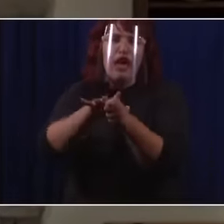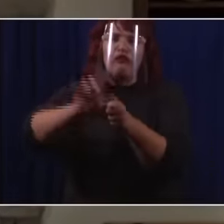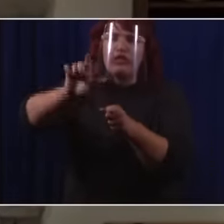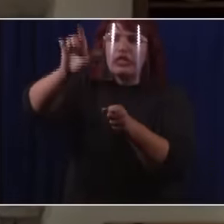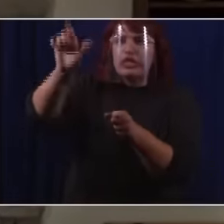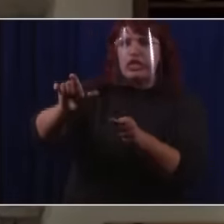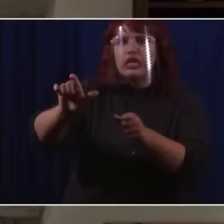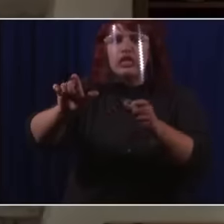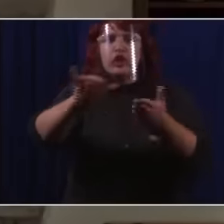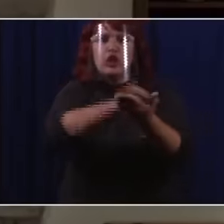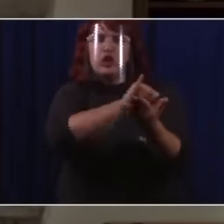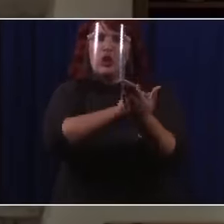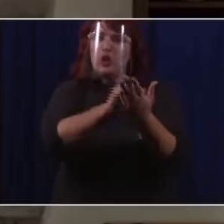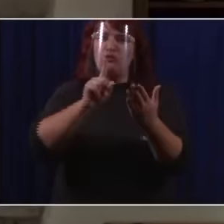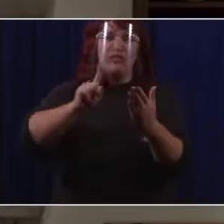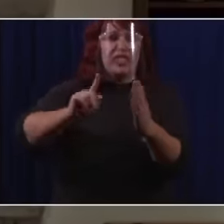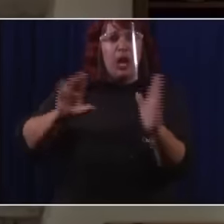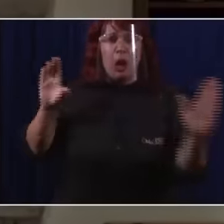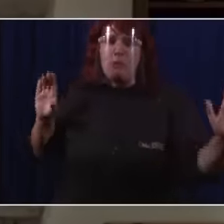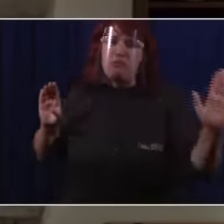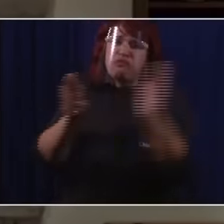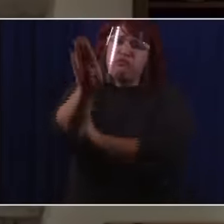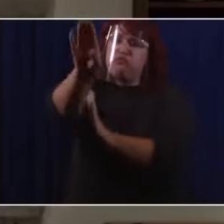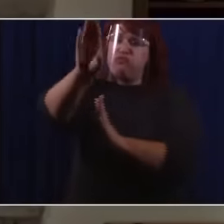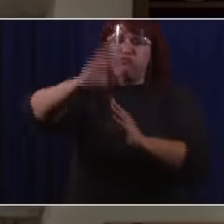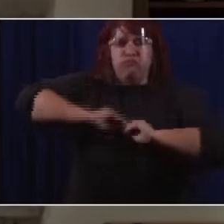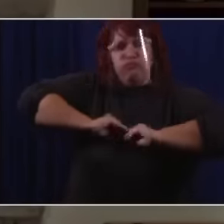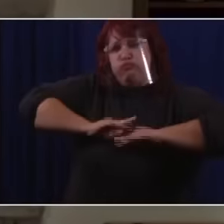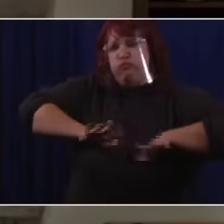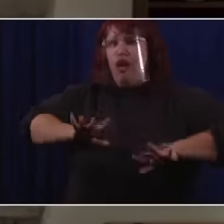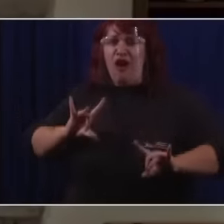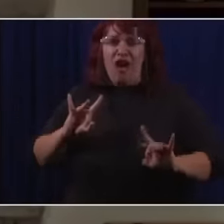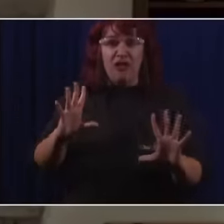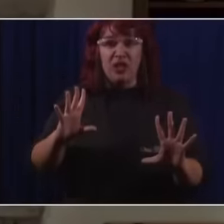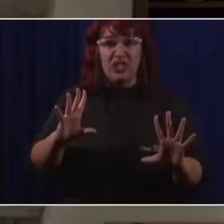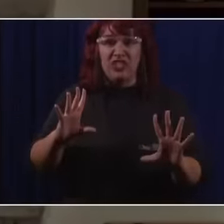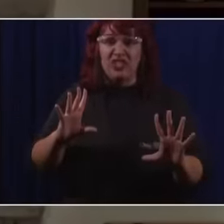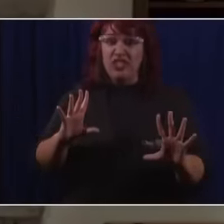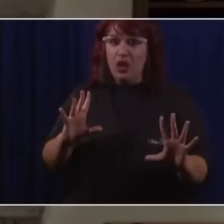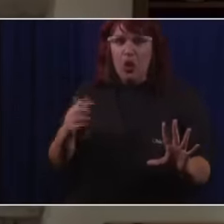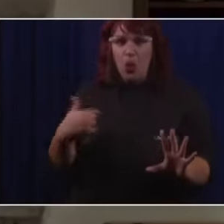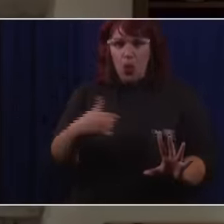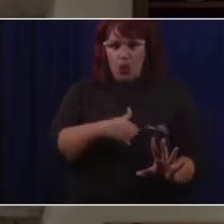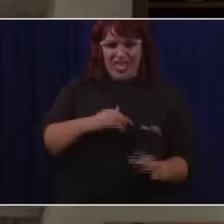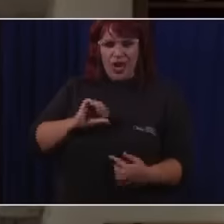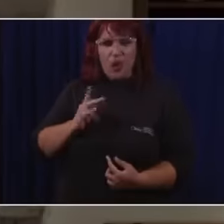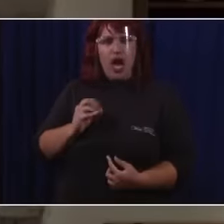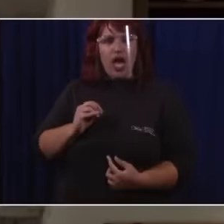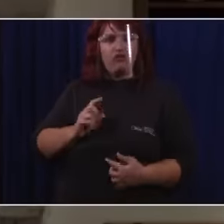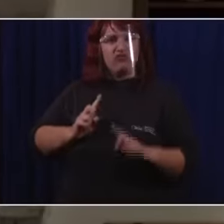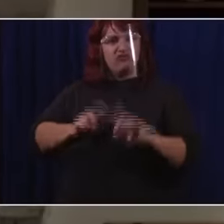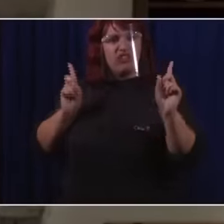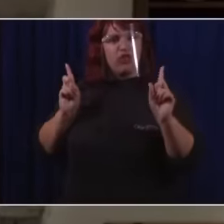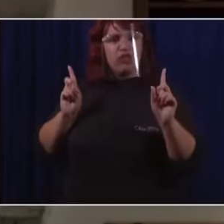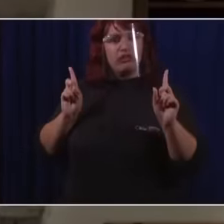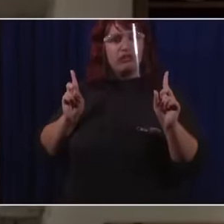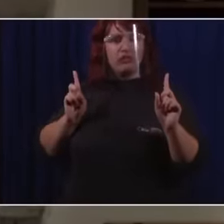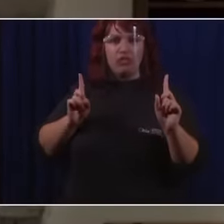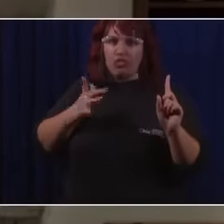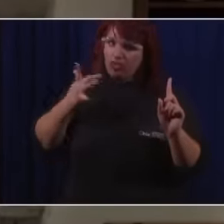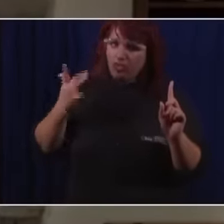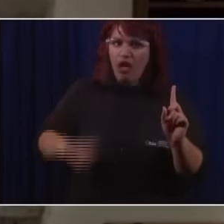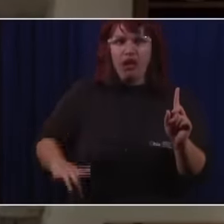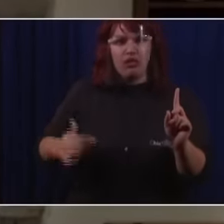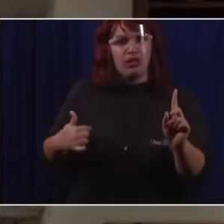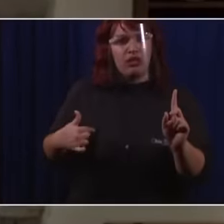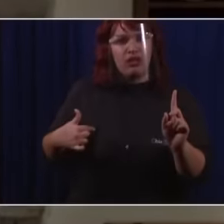it. I would say to my fellow Ohioans, we've done well. We've avoided this. We had a lot of great tragedy, but